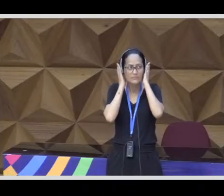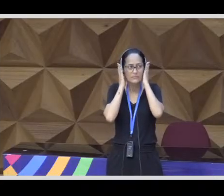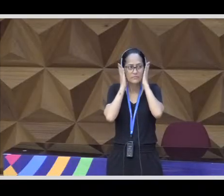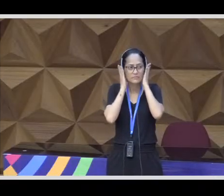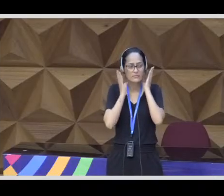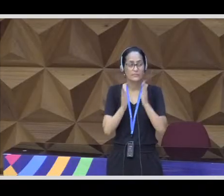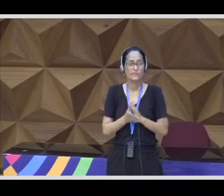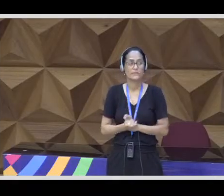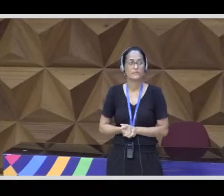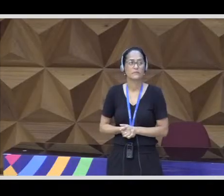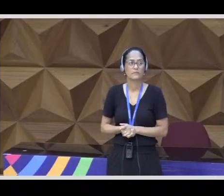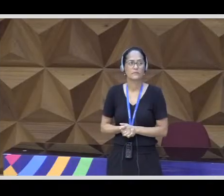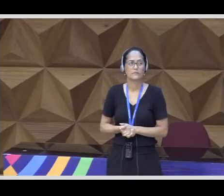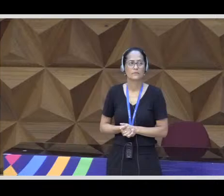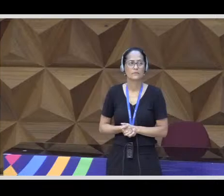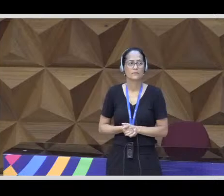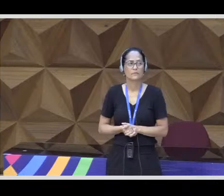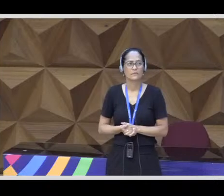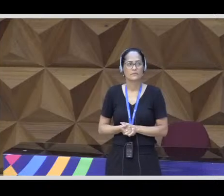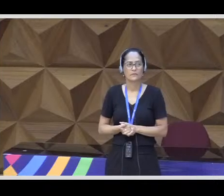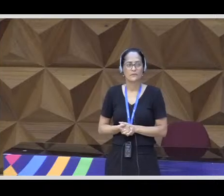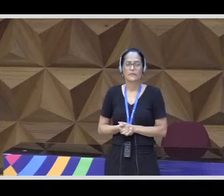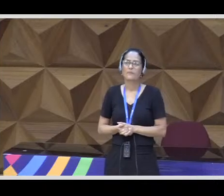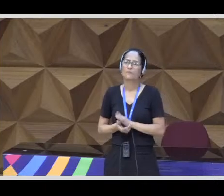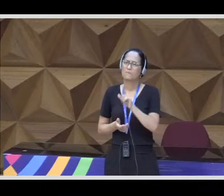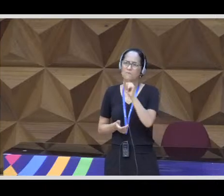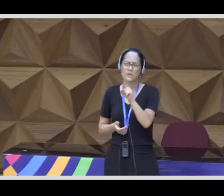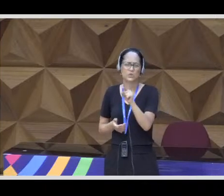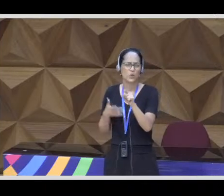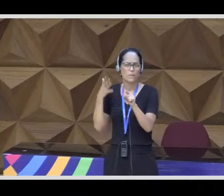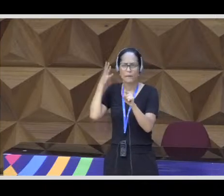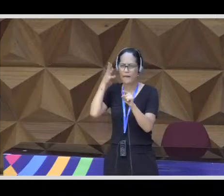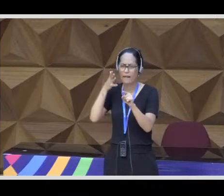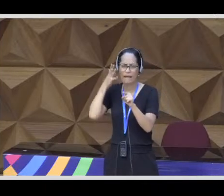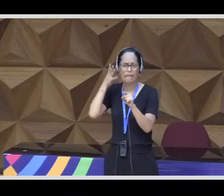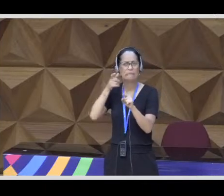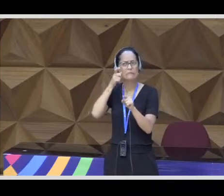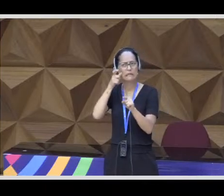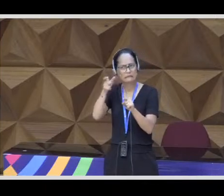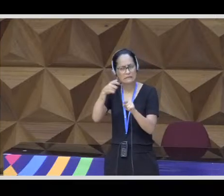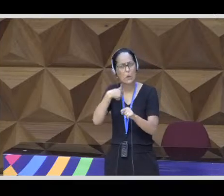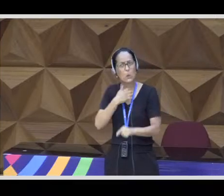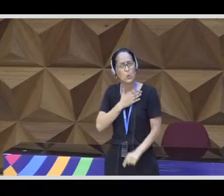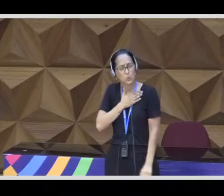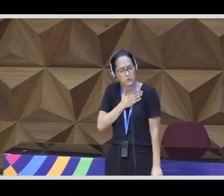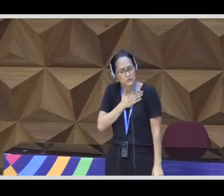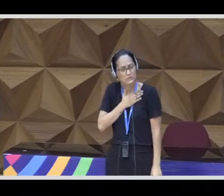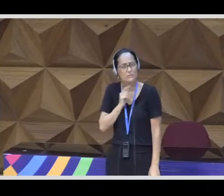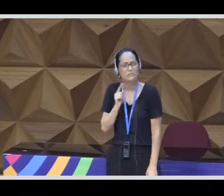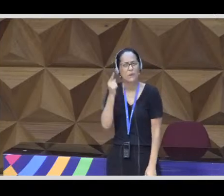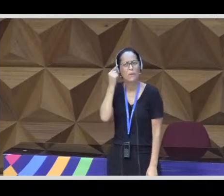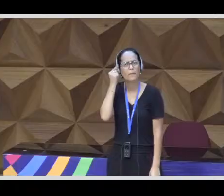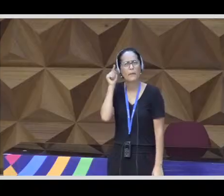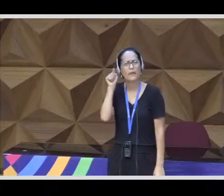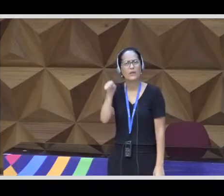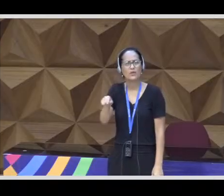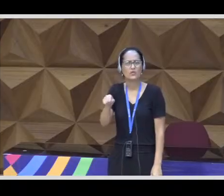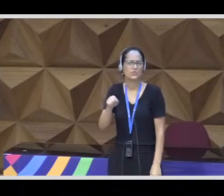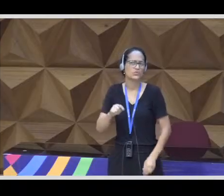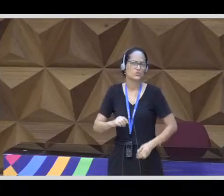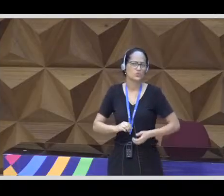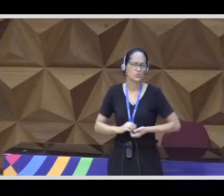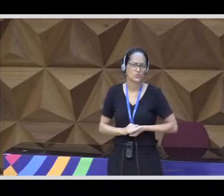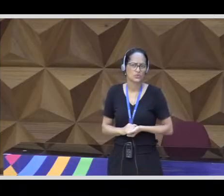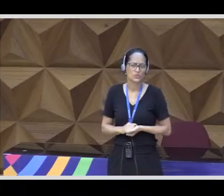Yeah. Nice, interesting talk. I really enjoyed it. It made me think about the 3D